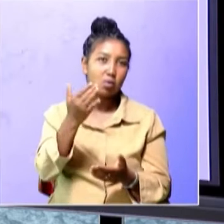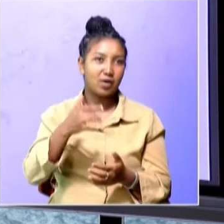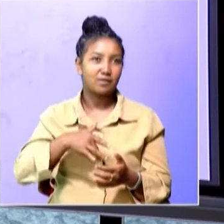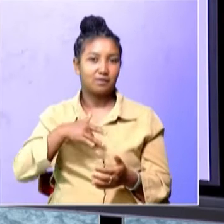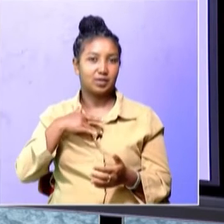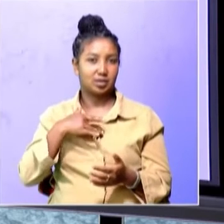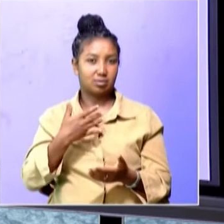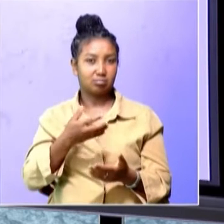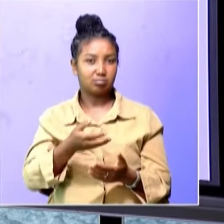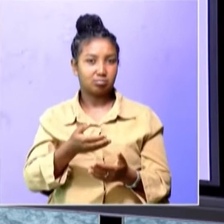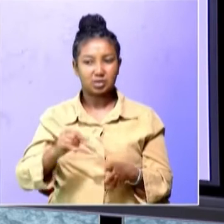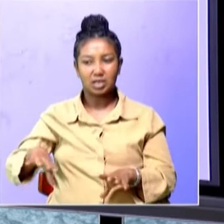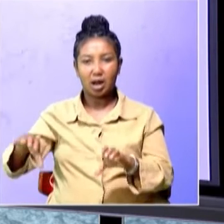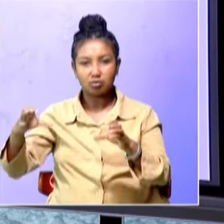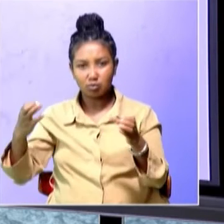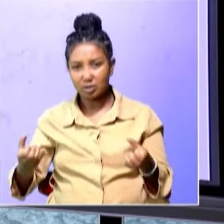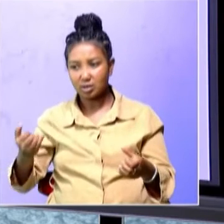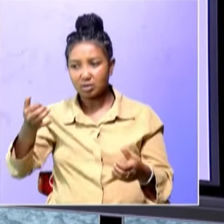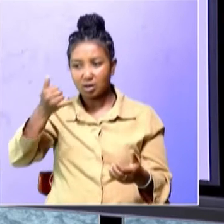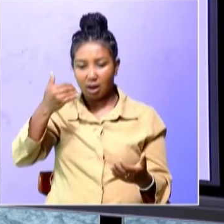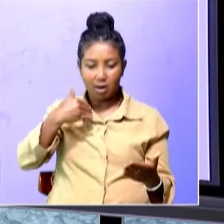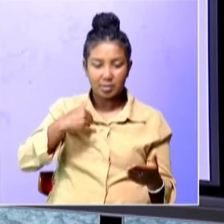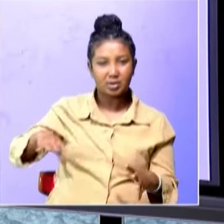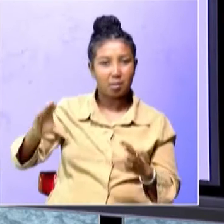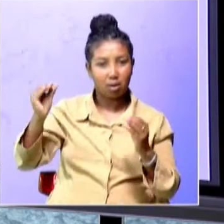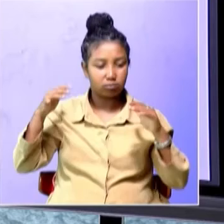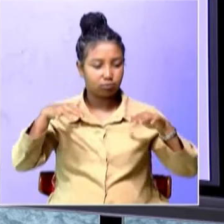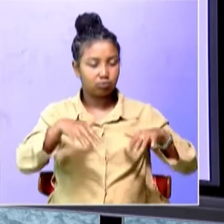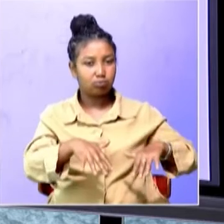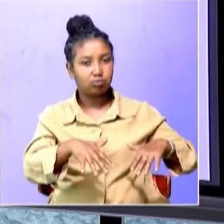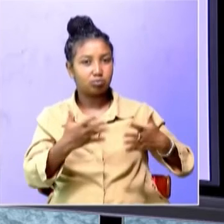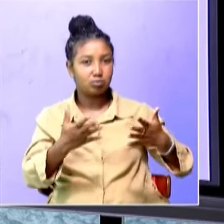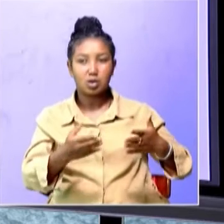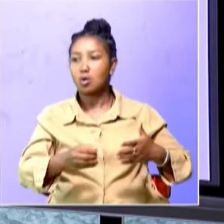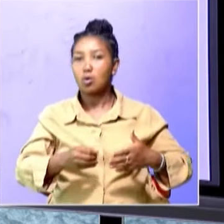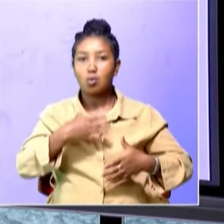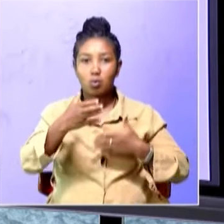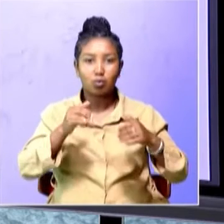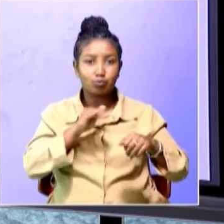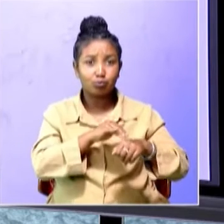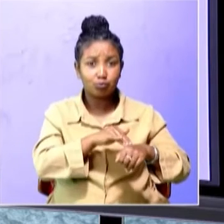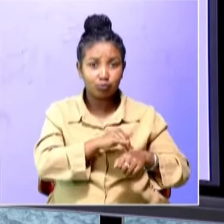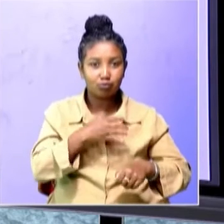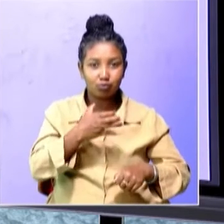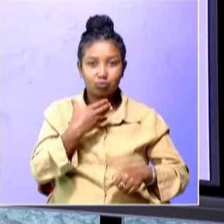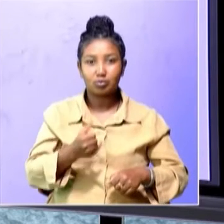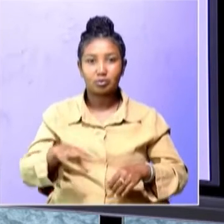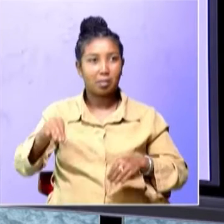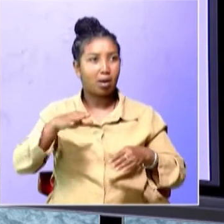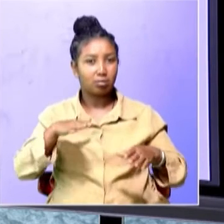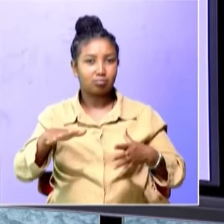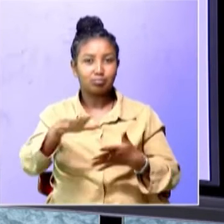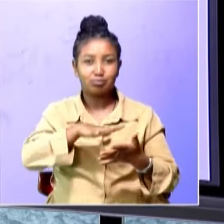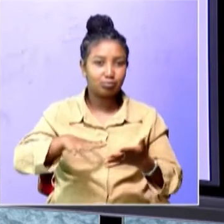feelings they create among the classroom. Maybe when it rings loud, yes, or students'